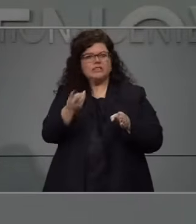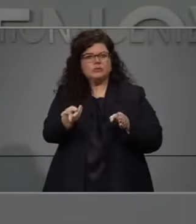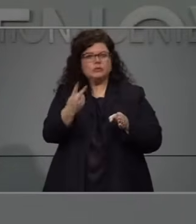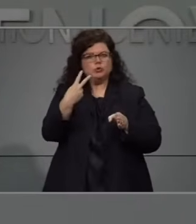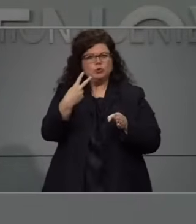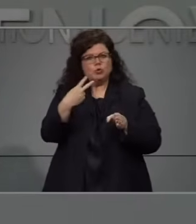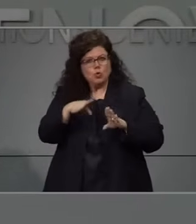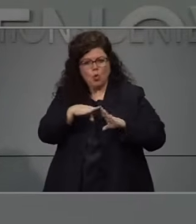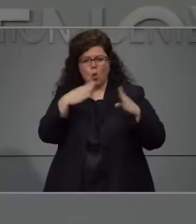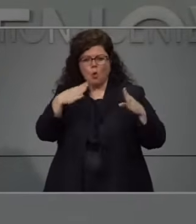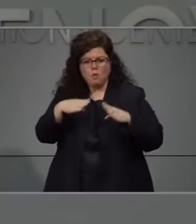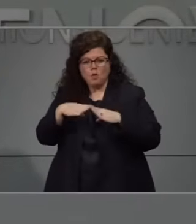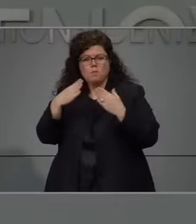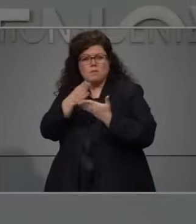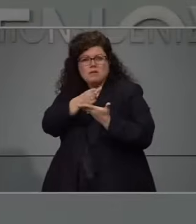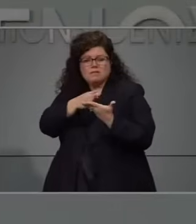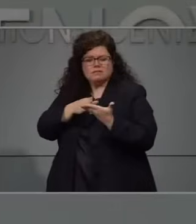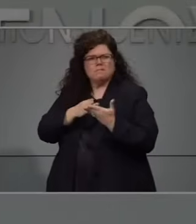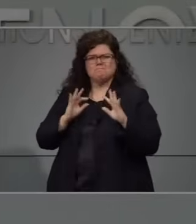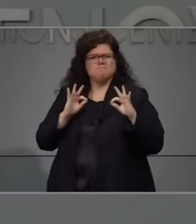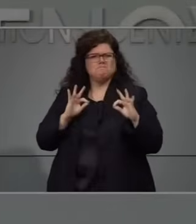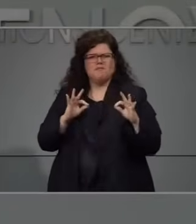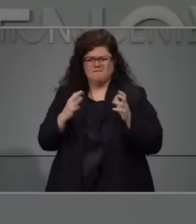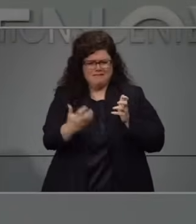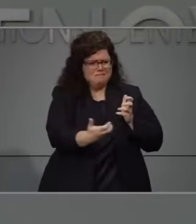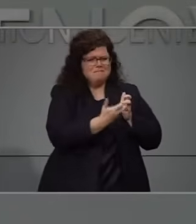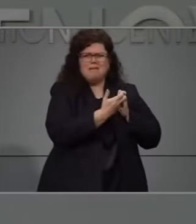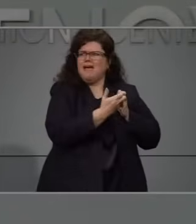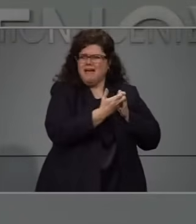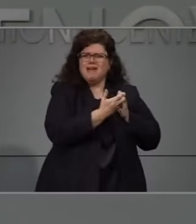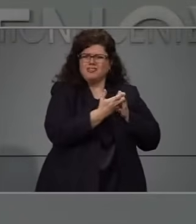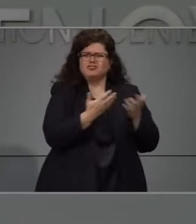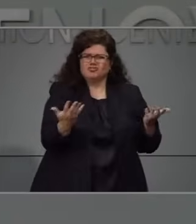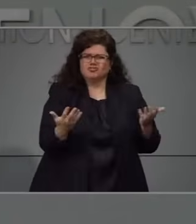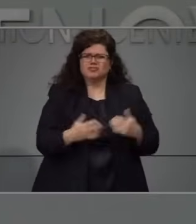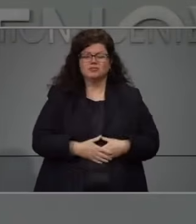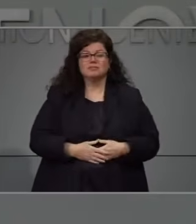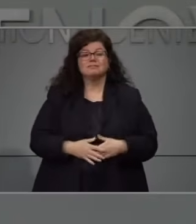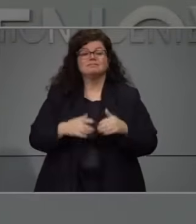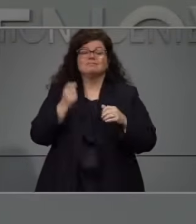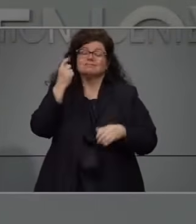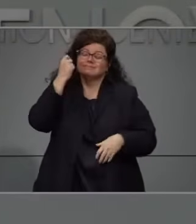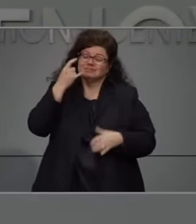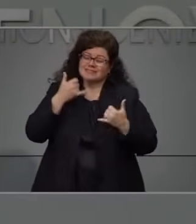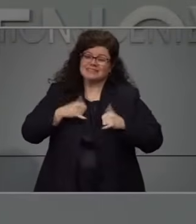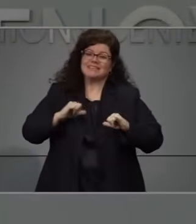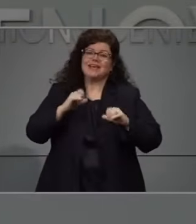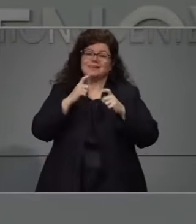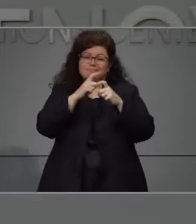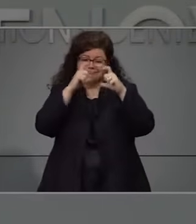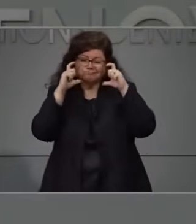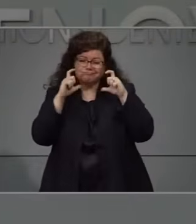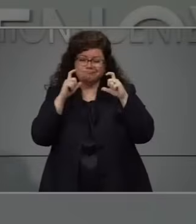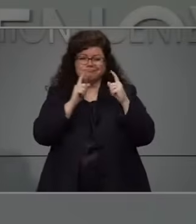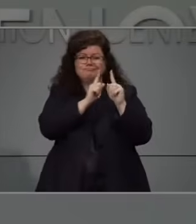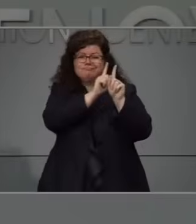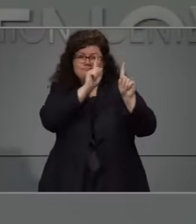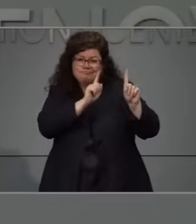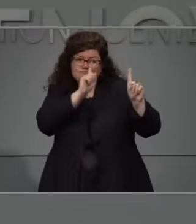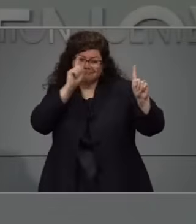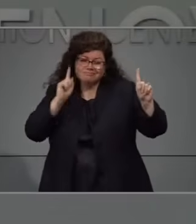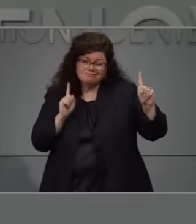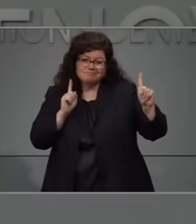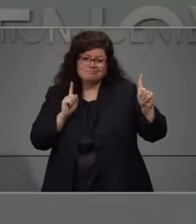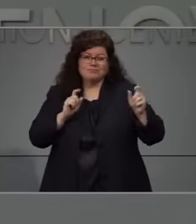2 will allow us. Now, we have to do things like the 3 W's, wearing a face covering, waiting 6 feet apart, and washing